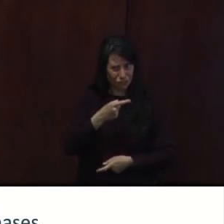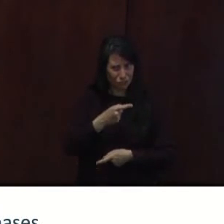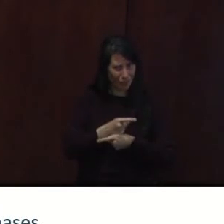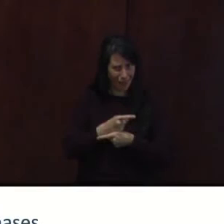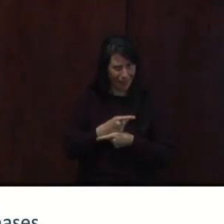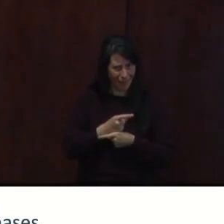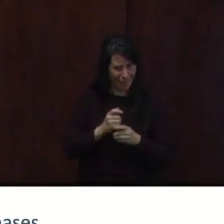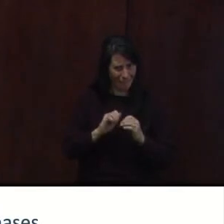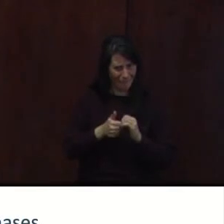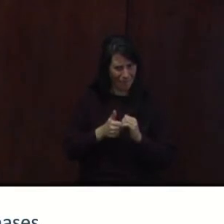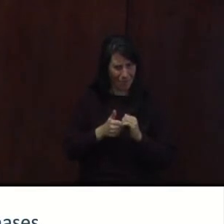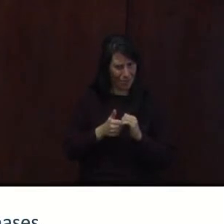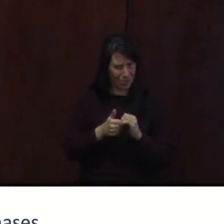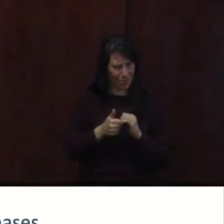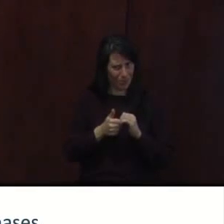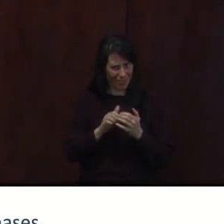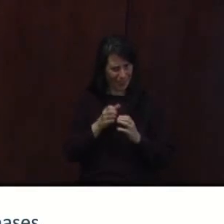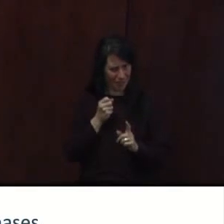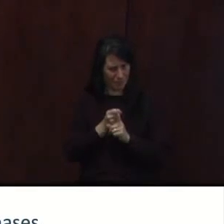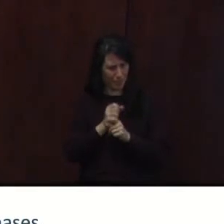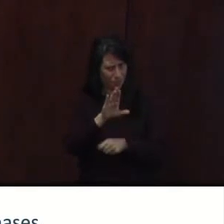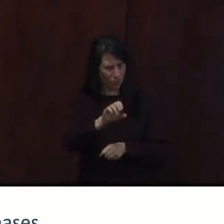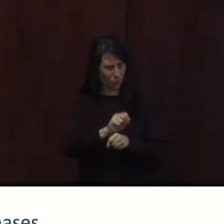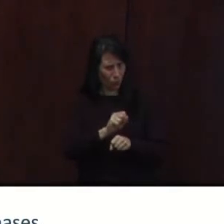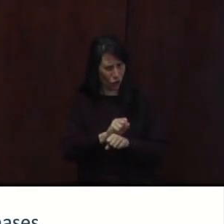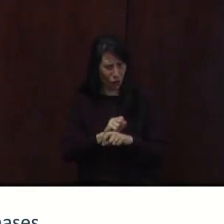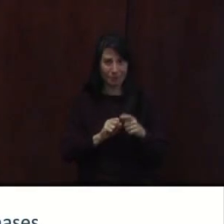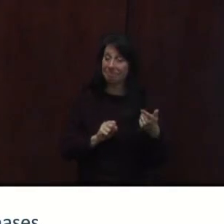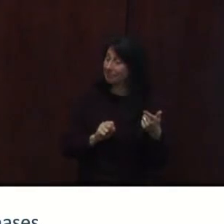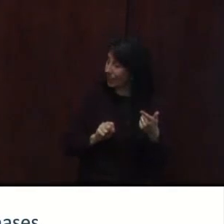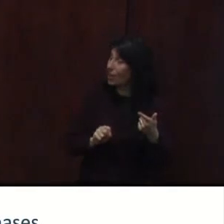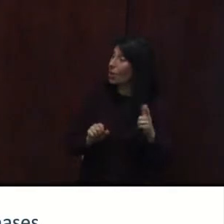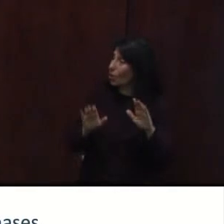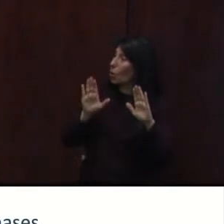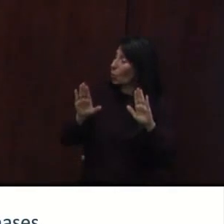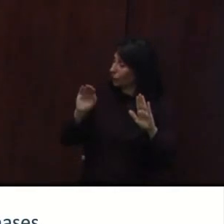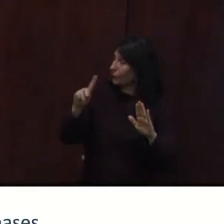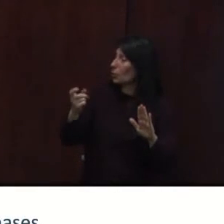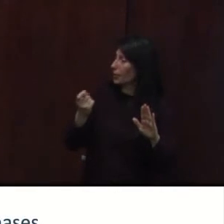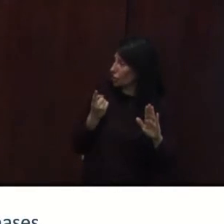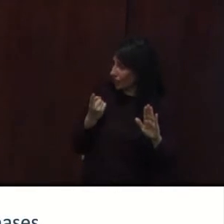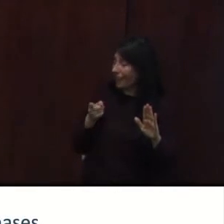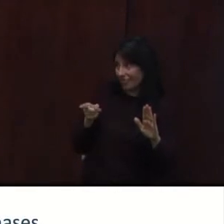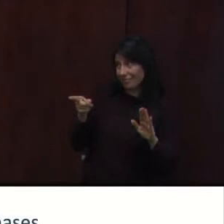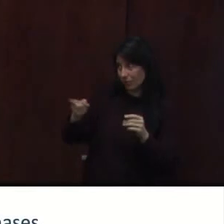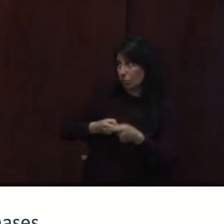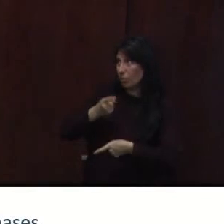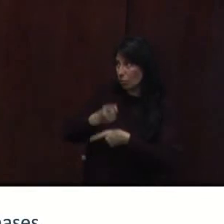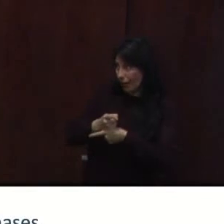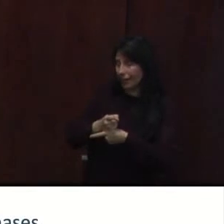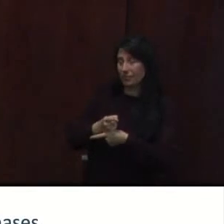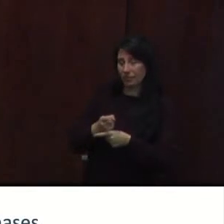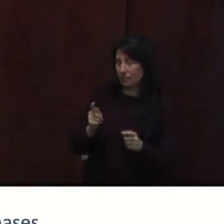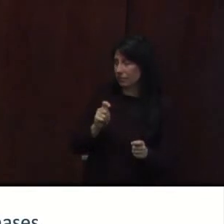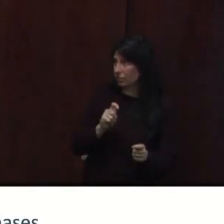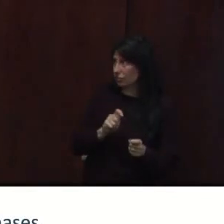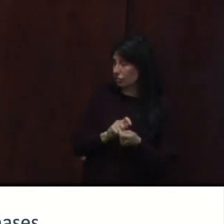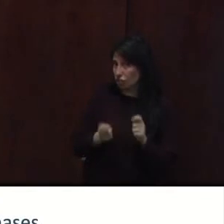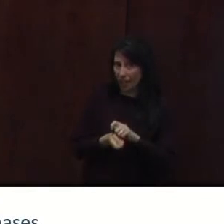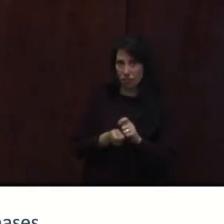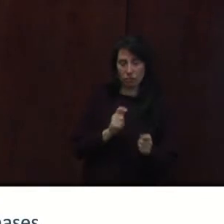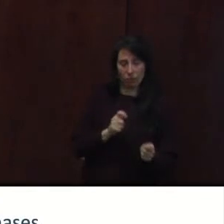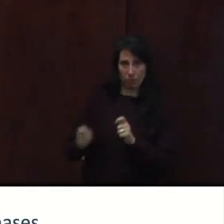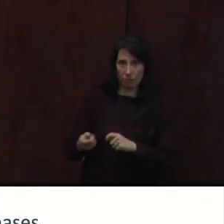And That's a wonderful question. And you are correct that it has changed multiple times in a short period of time. So